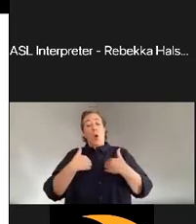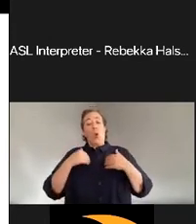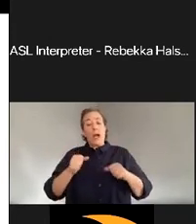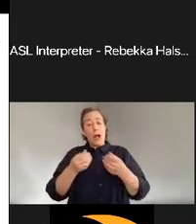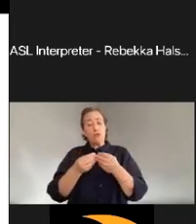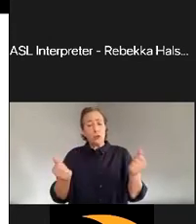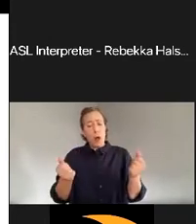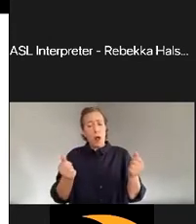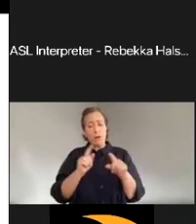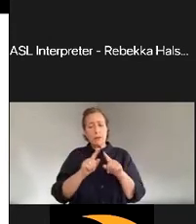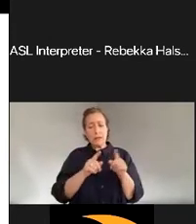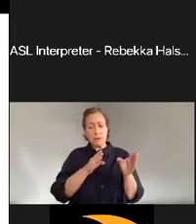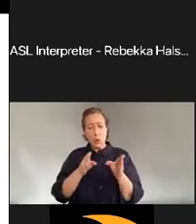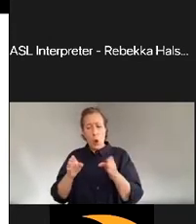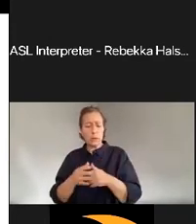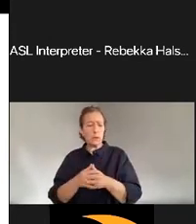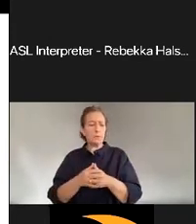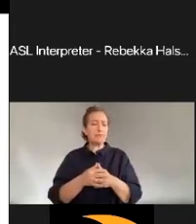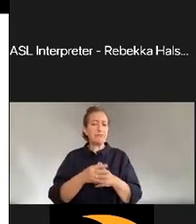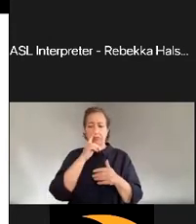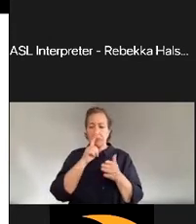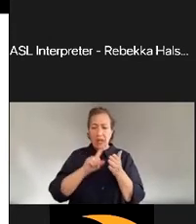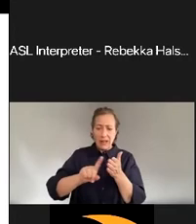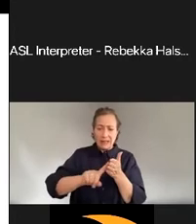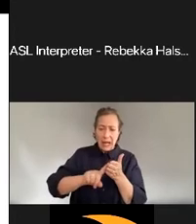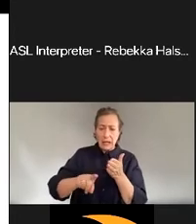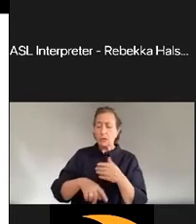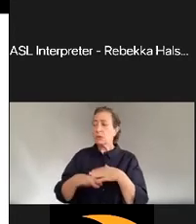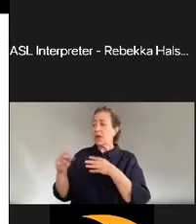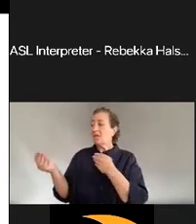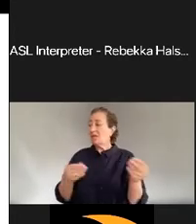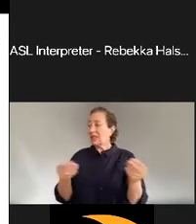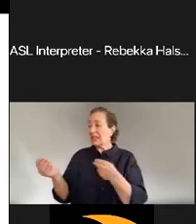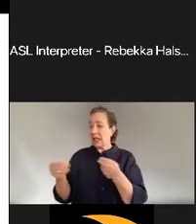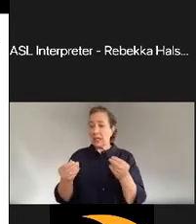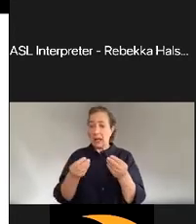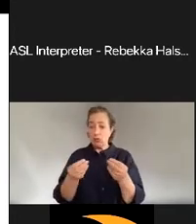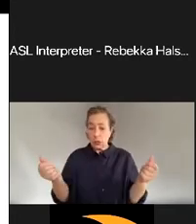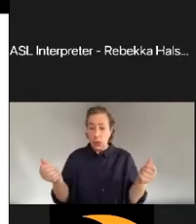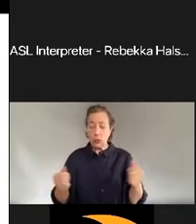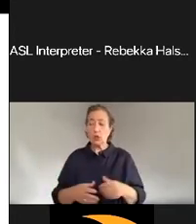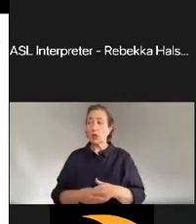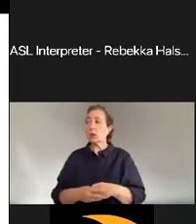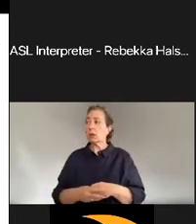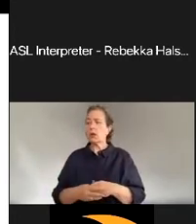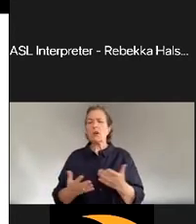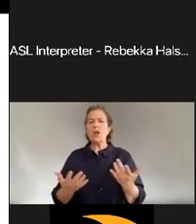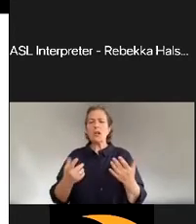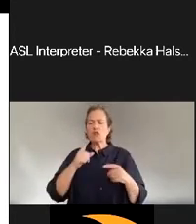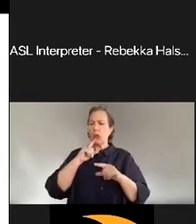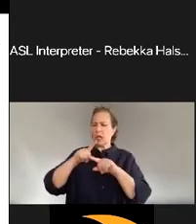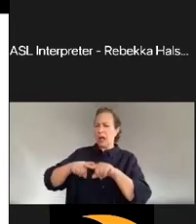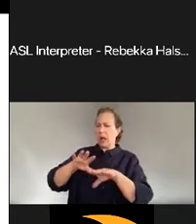including conducting investigations and facilitated resolution processes. And it will really just vary depending on